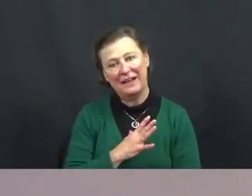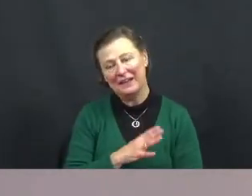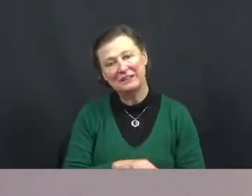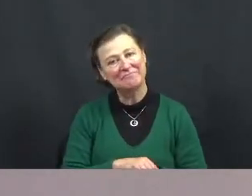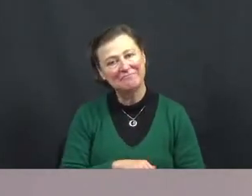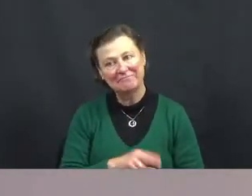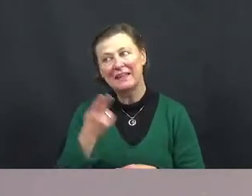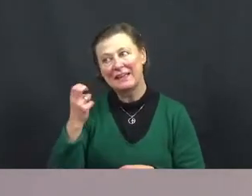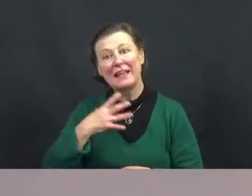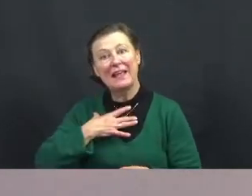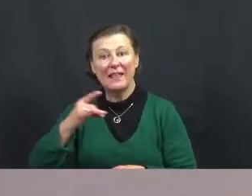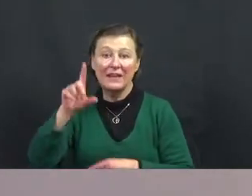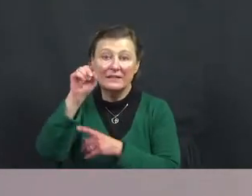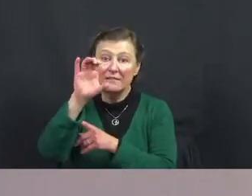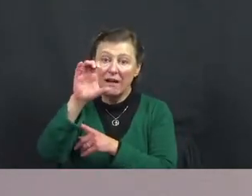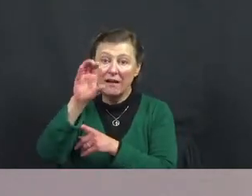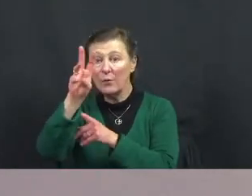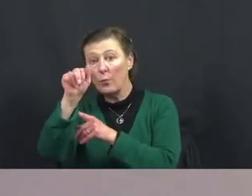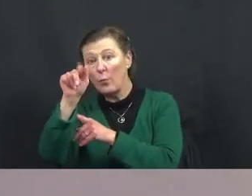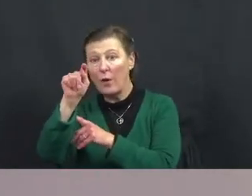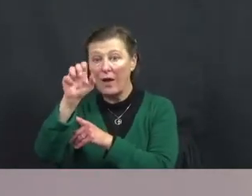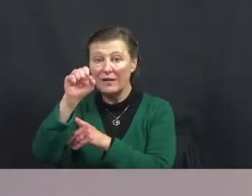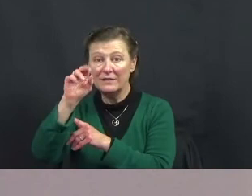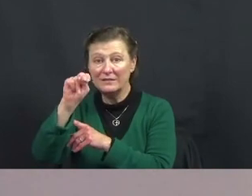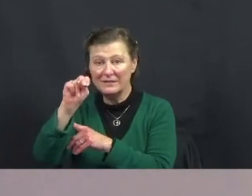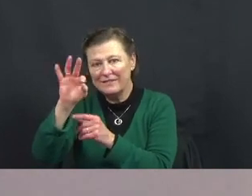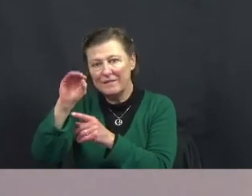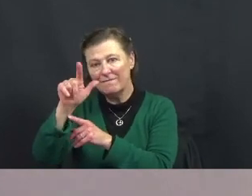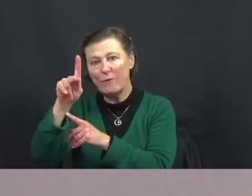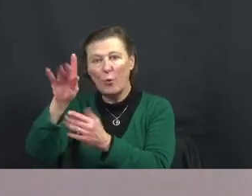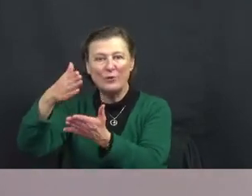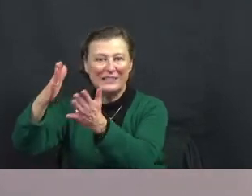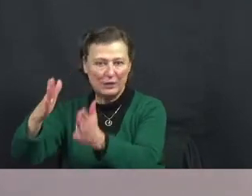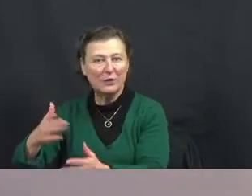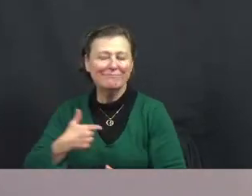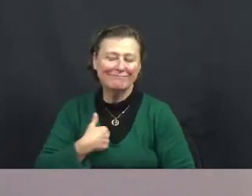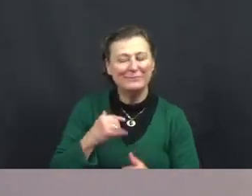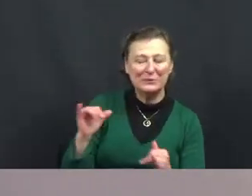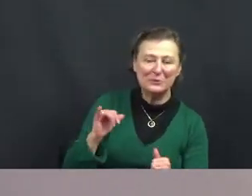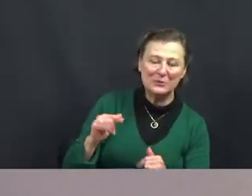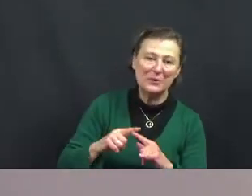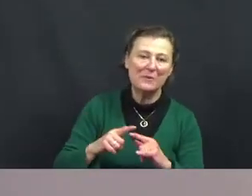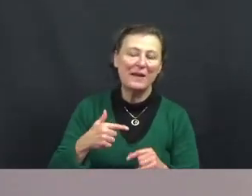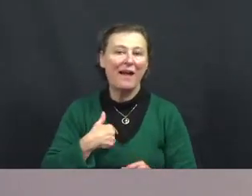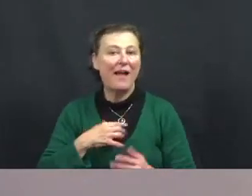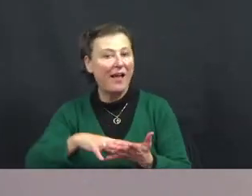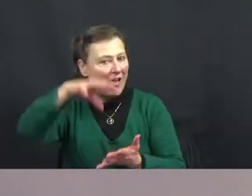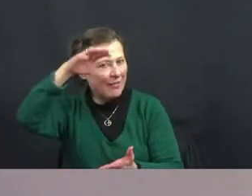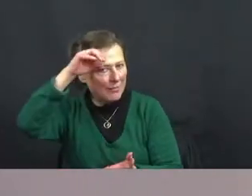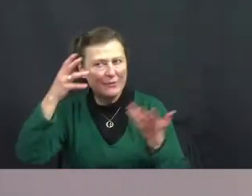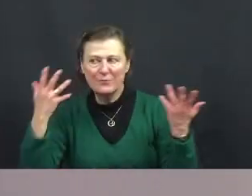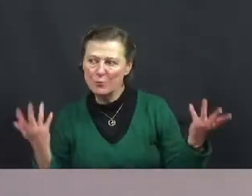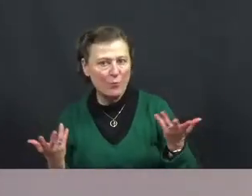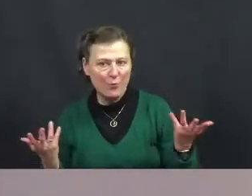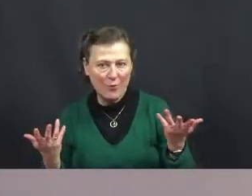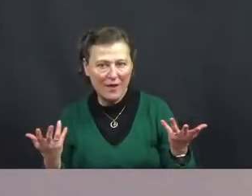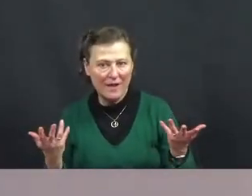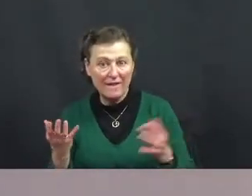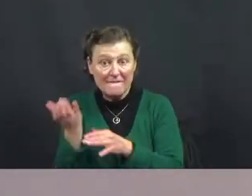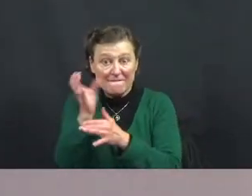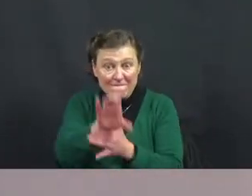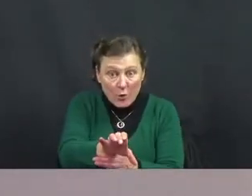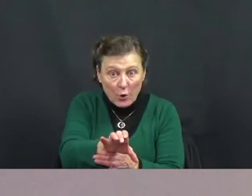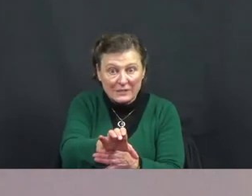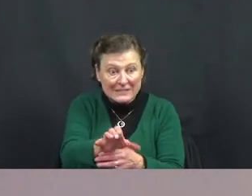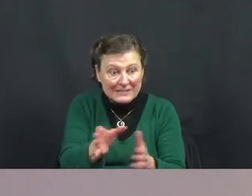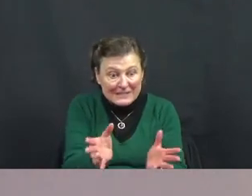He likes Doc Watson, the folk singer. I do too. What I learned is that forced